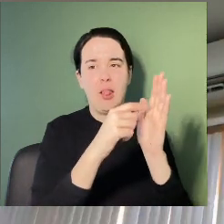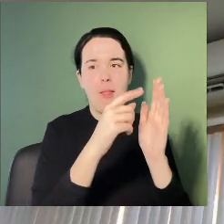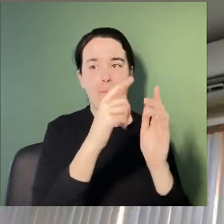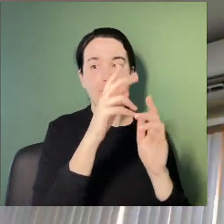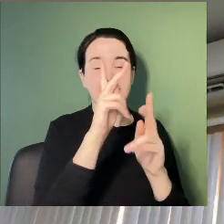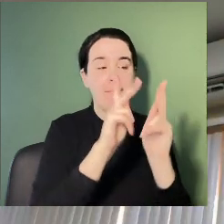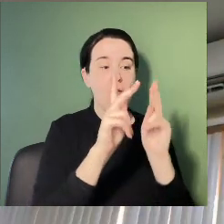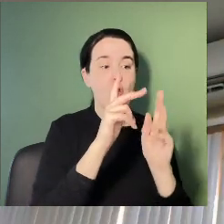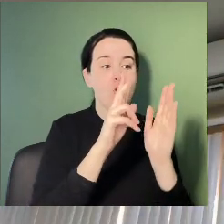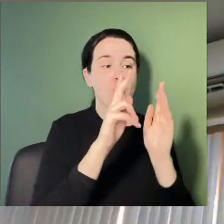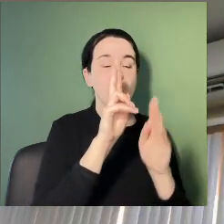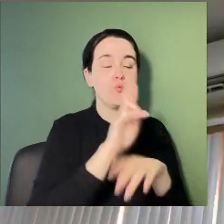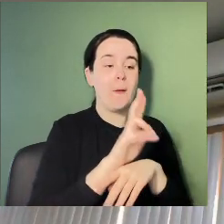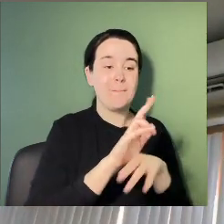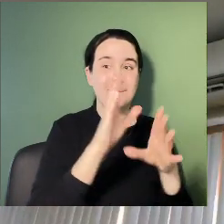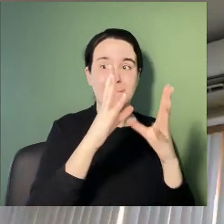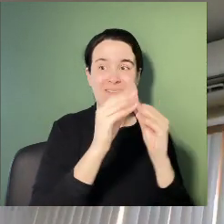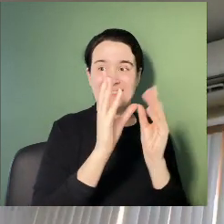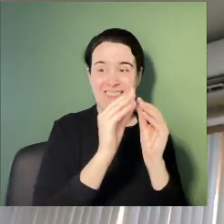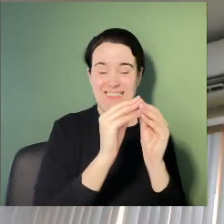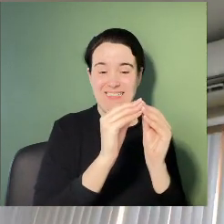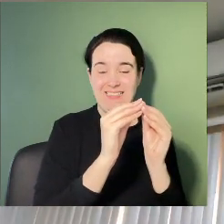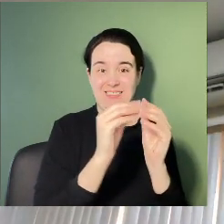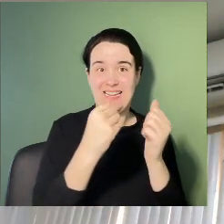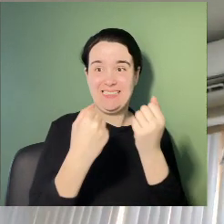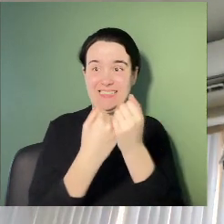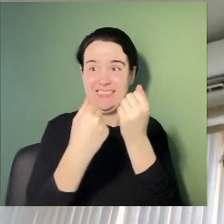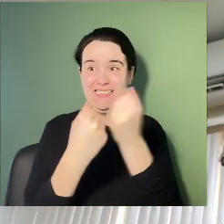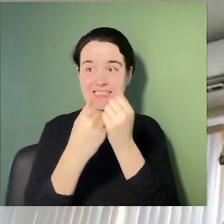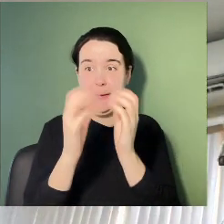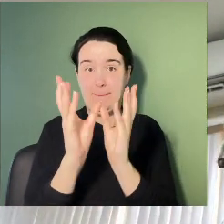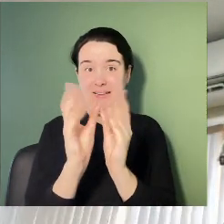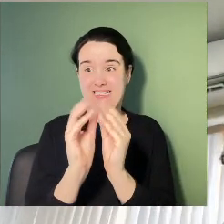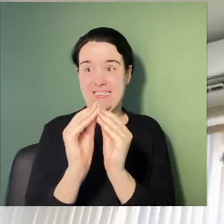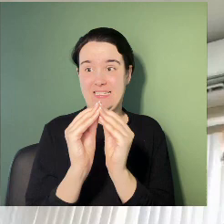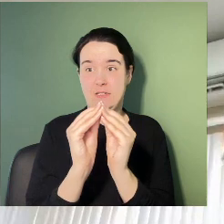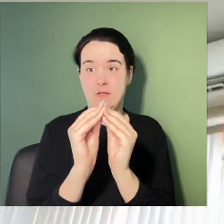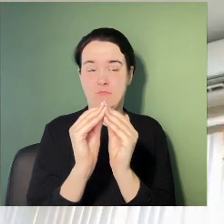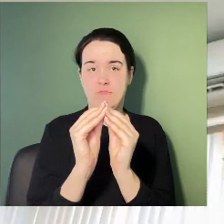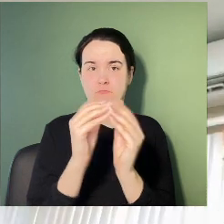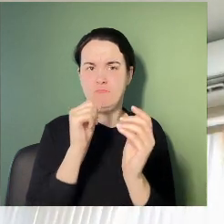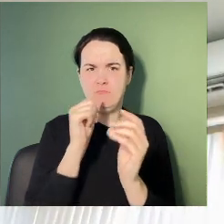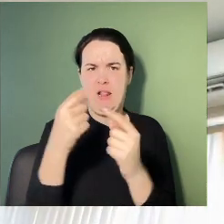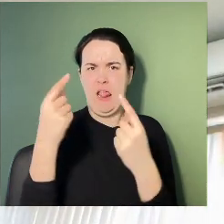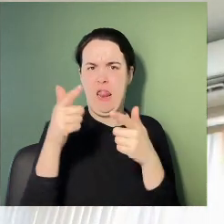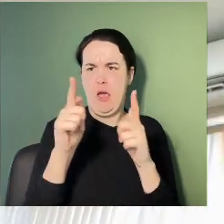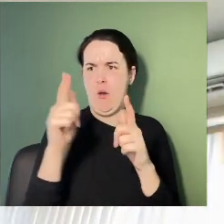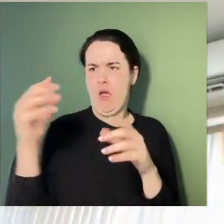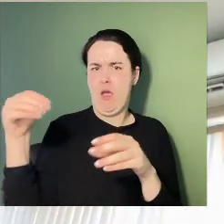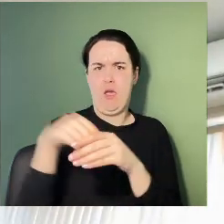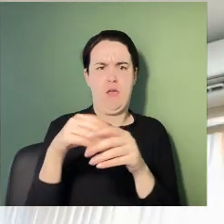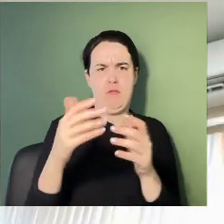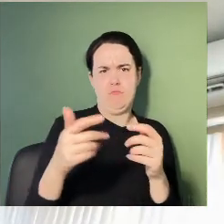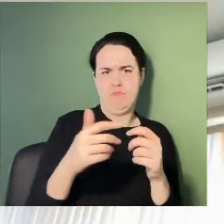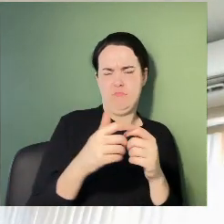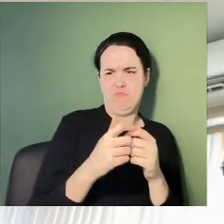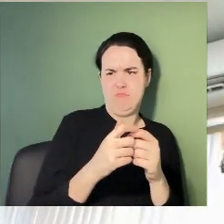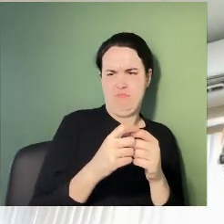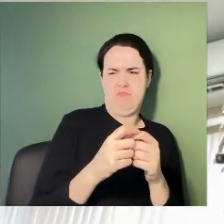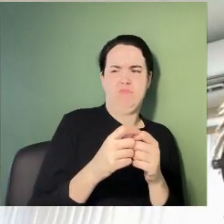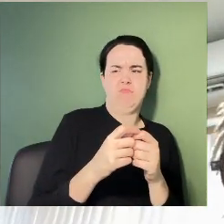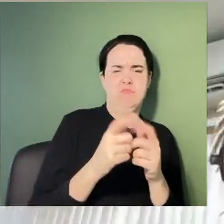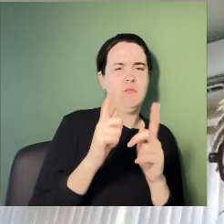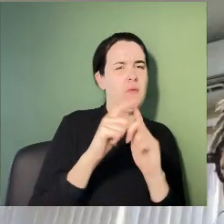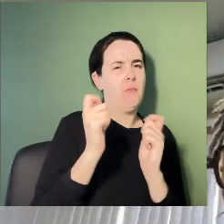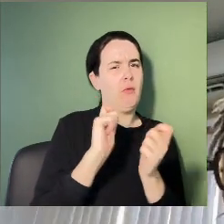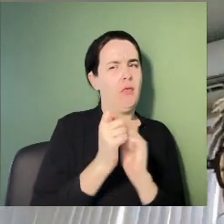meetings unauthorized. If, for example, the electoral bodies are not they're not diligent with